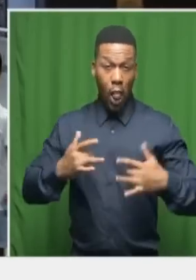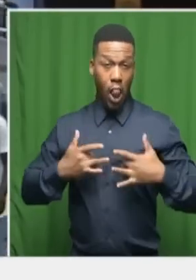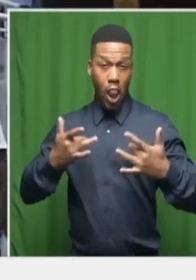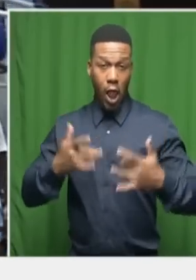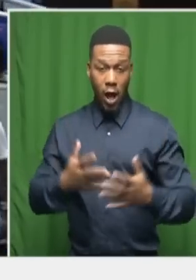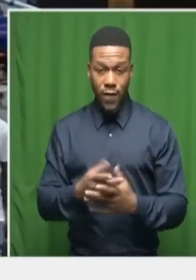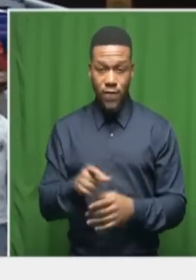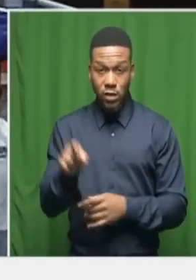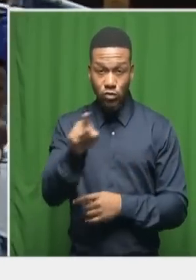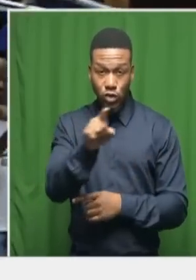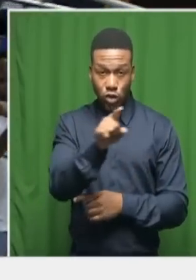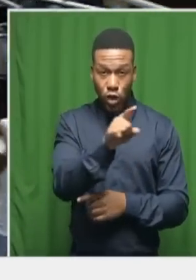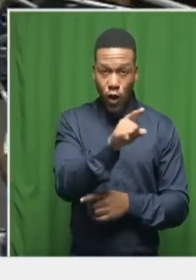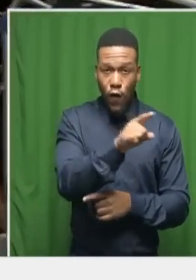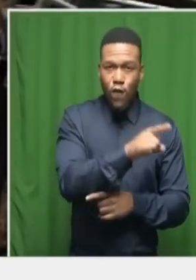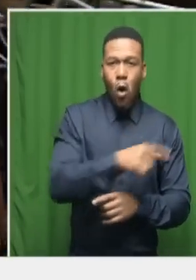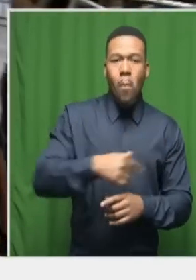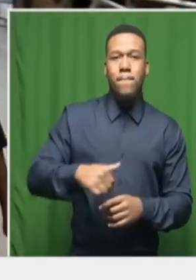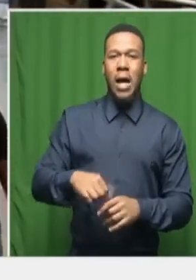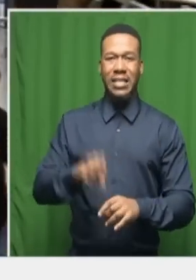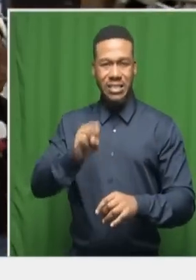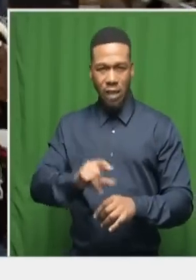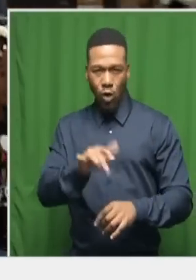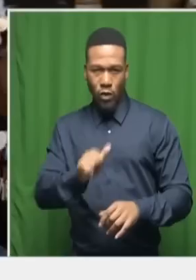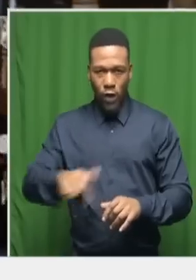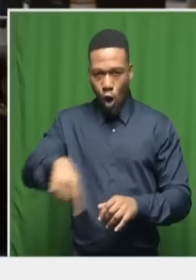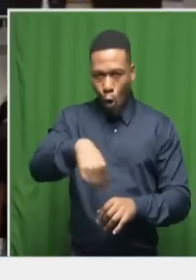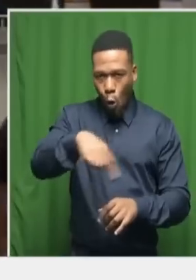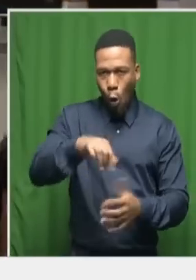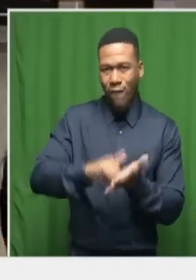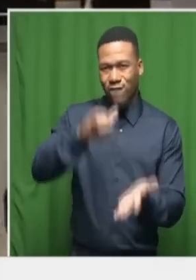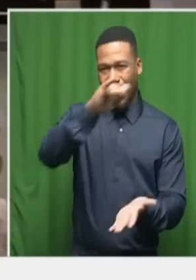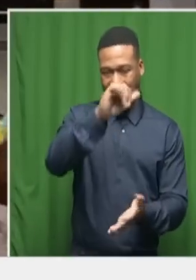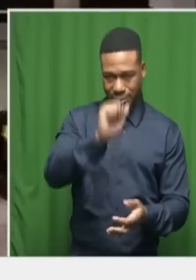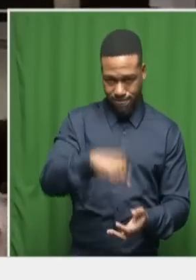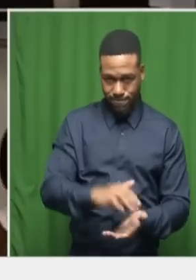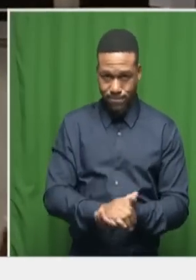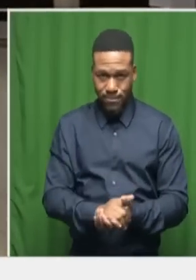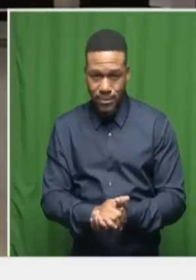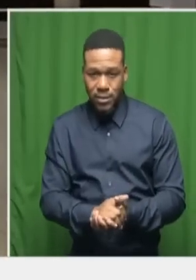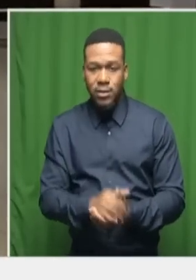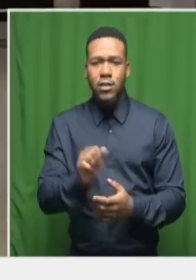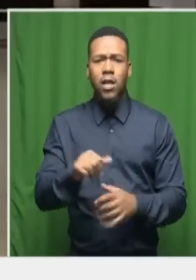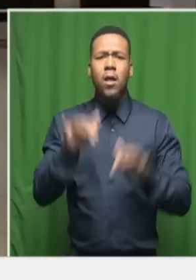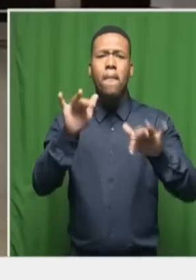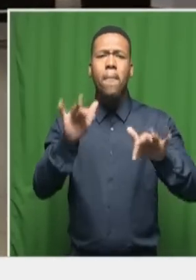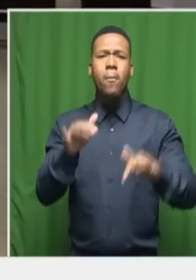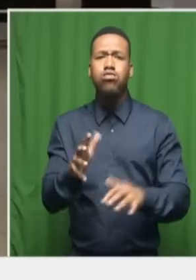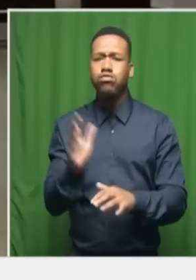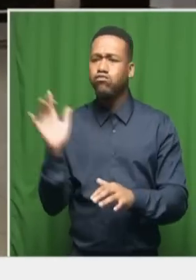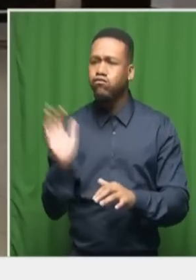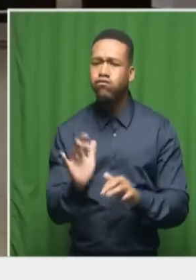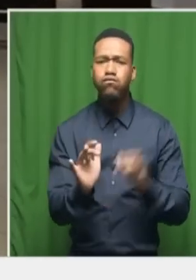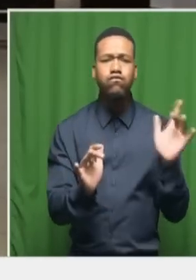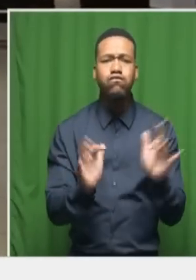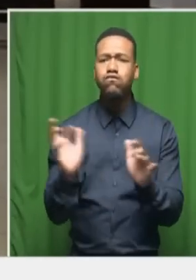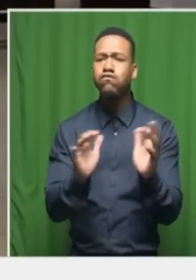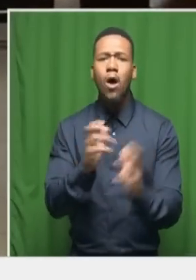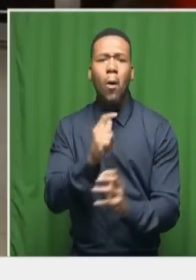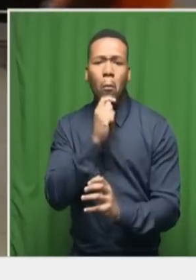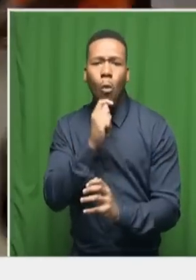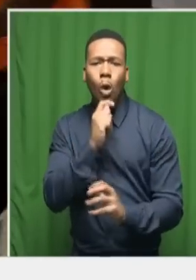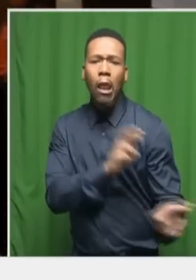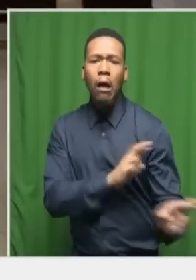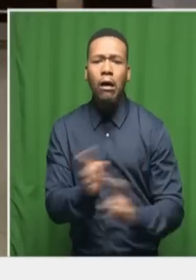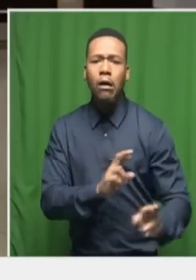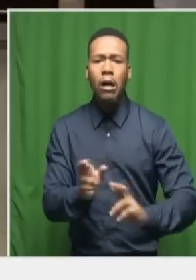morning from the domestic side of the OR Tambo International Airport. This is where people have gathered from the early hours of the morning, just ready